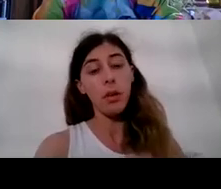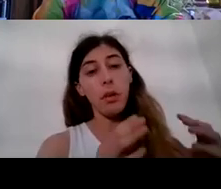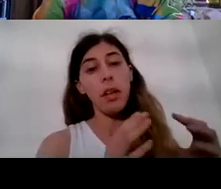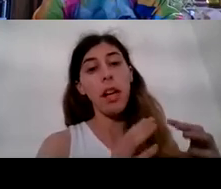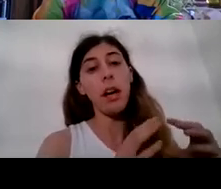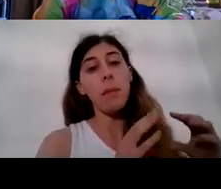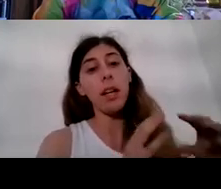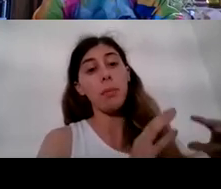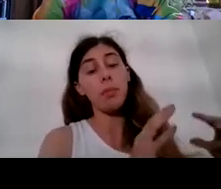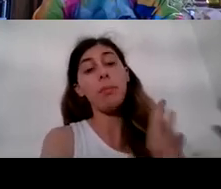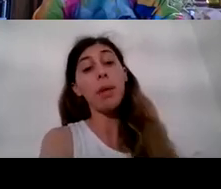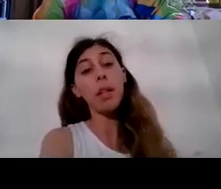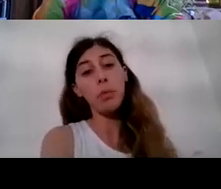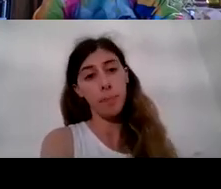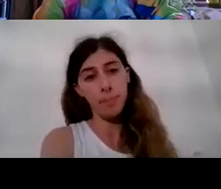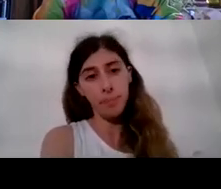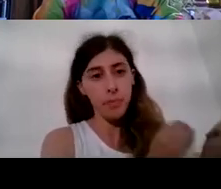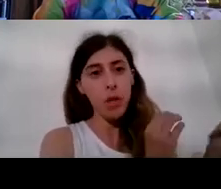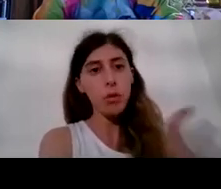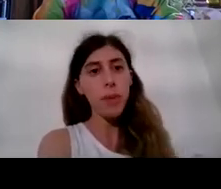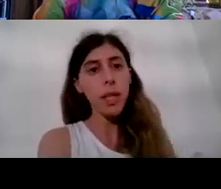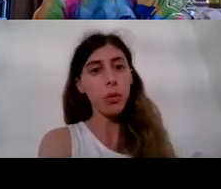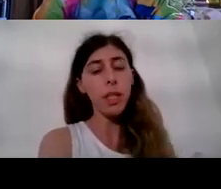own social security